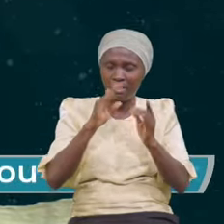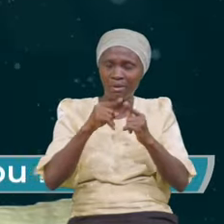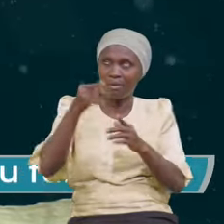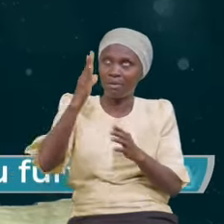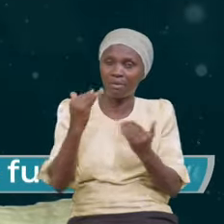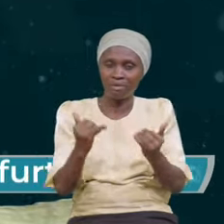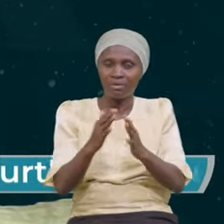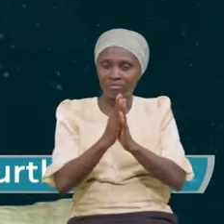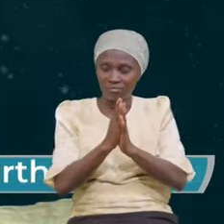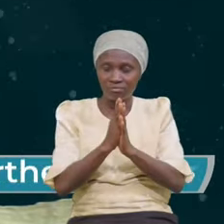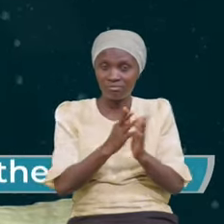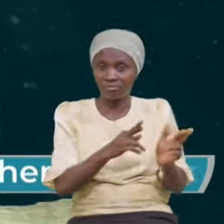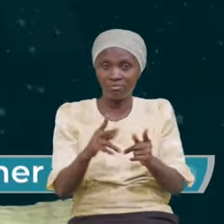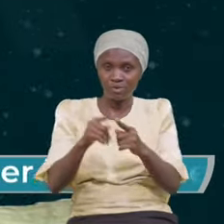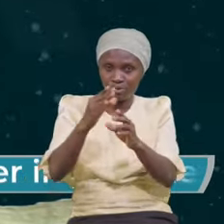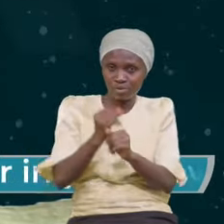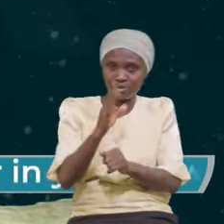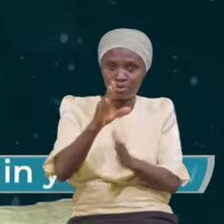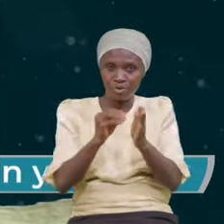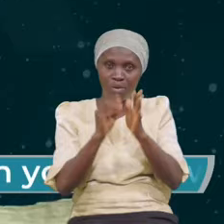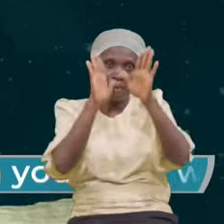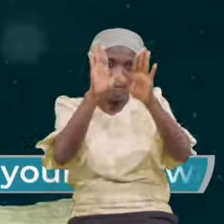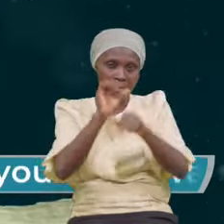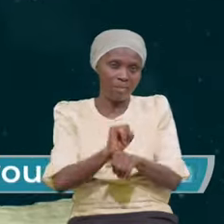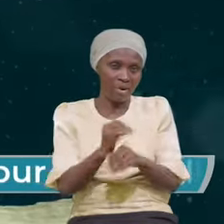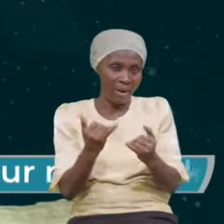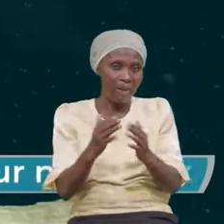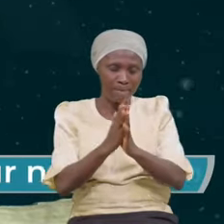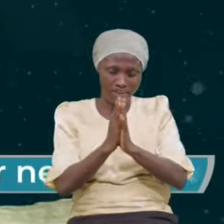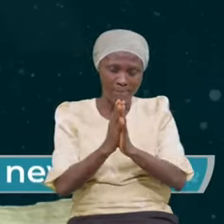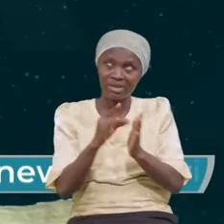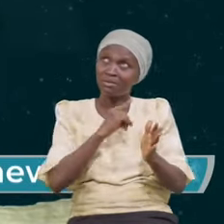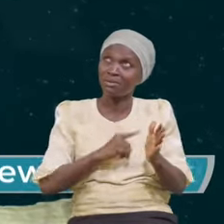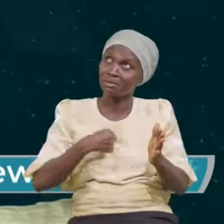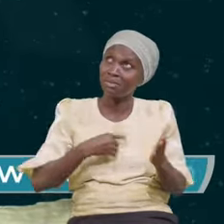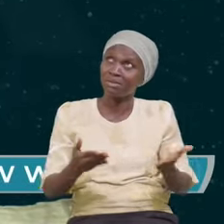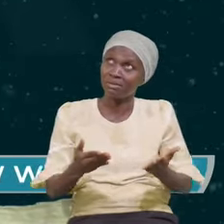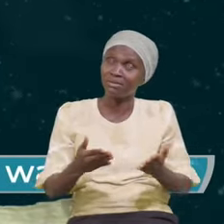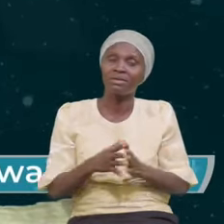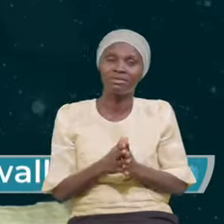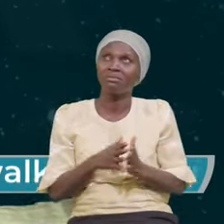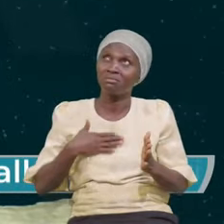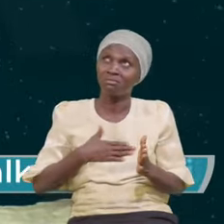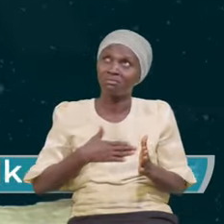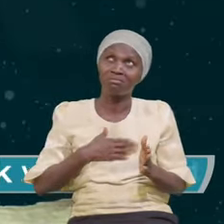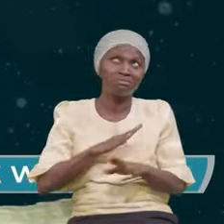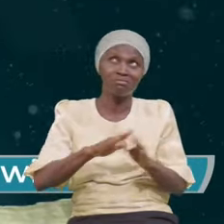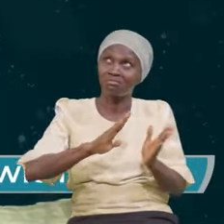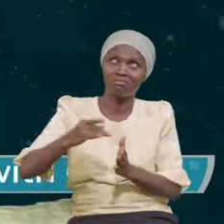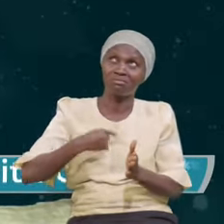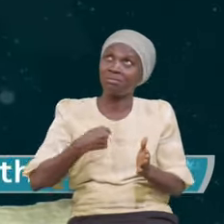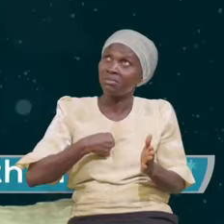be ready to receive your miracle. Pray and say, Lord, I am here. Don't pass me by. I am